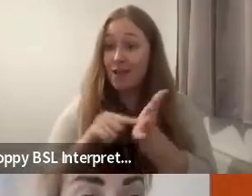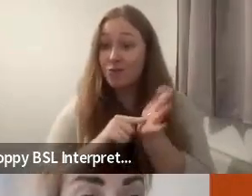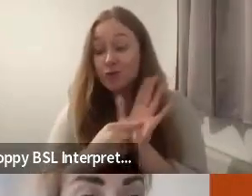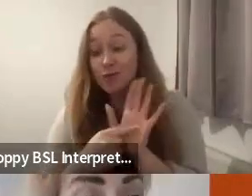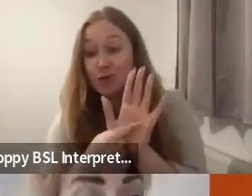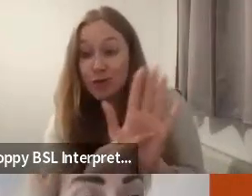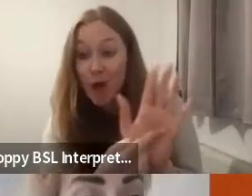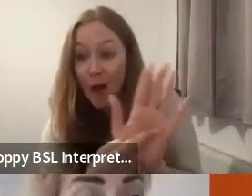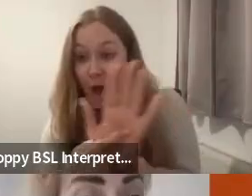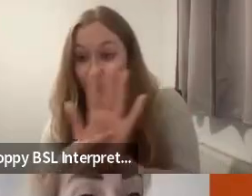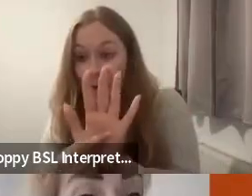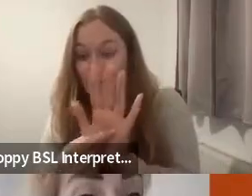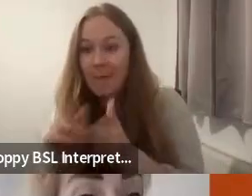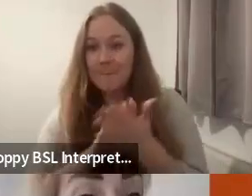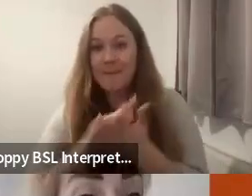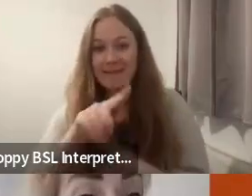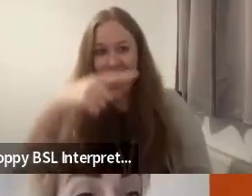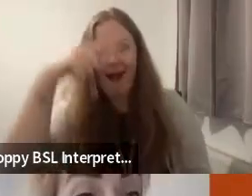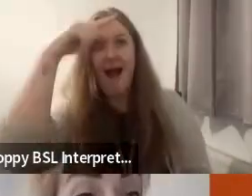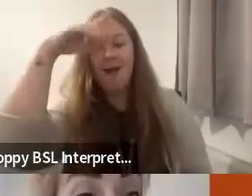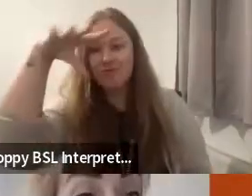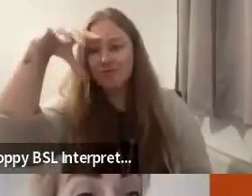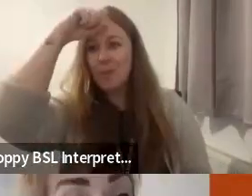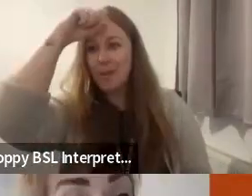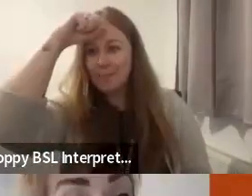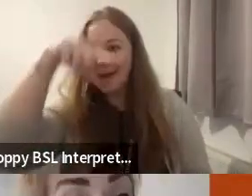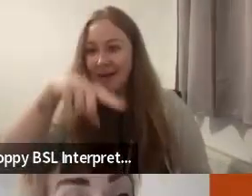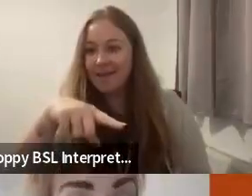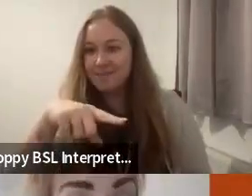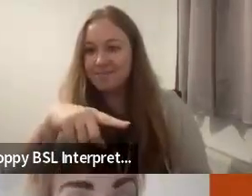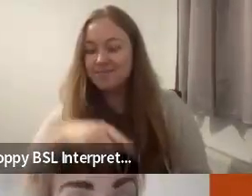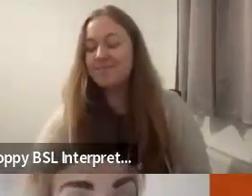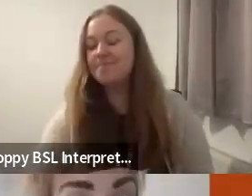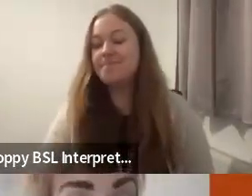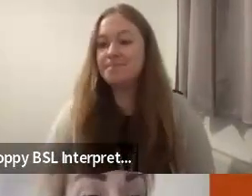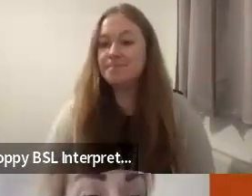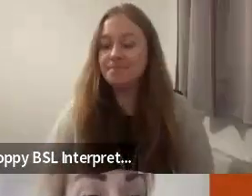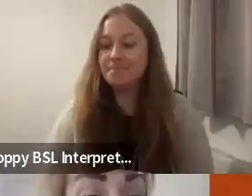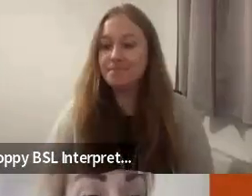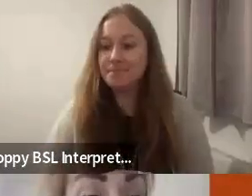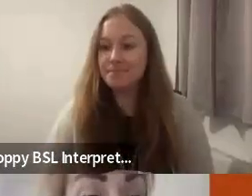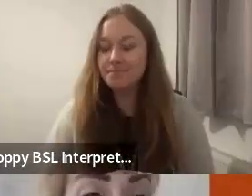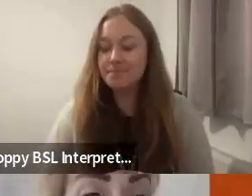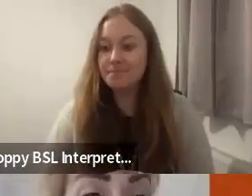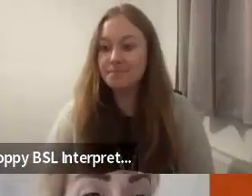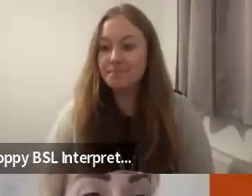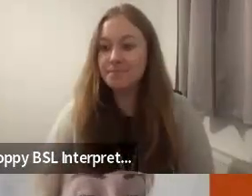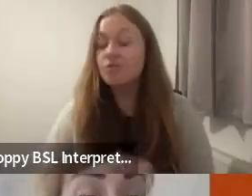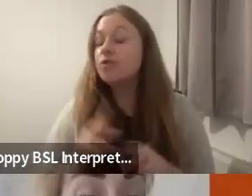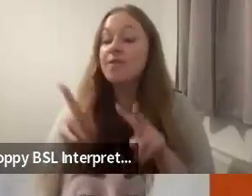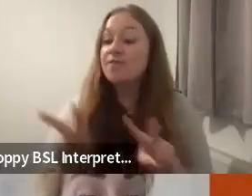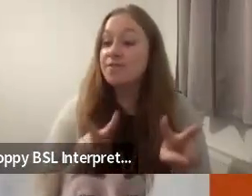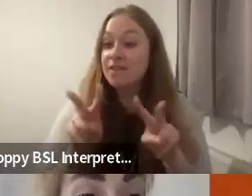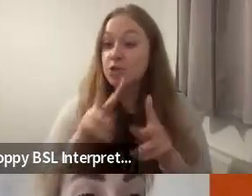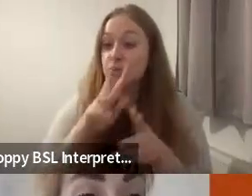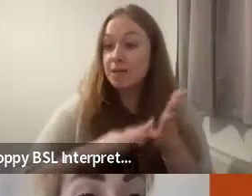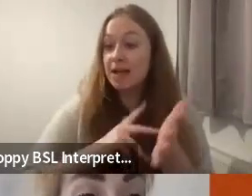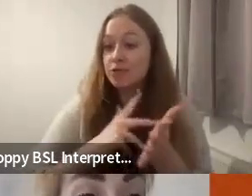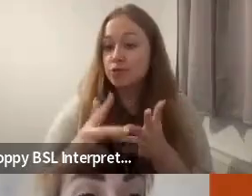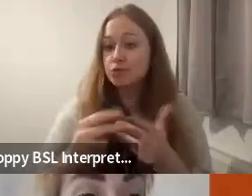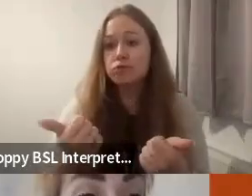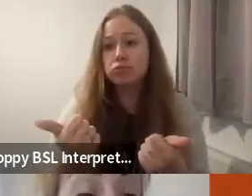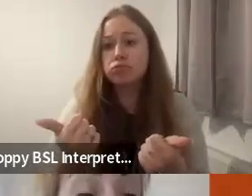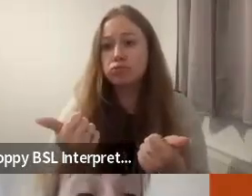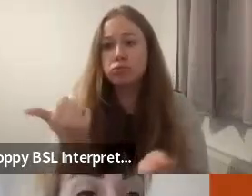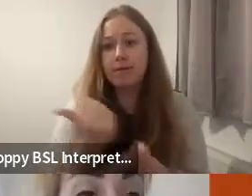doing an activity that they love just prior to bed. So visual schedules are really good